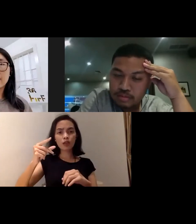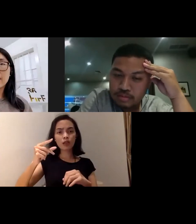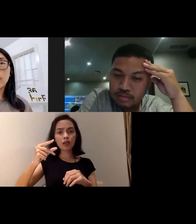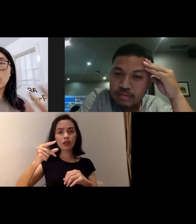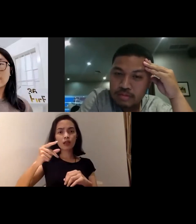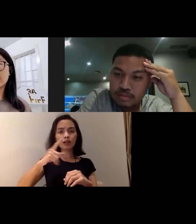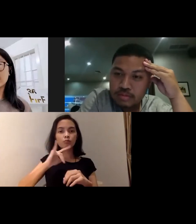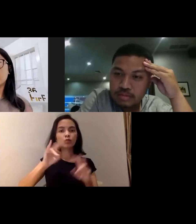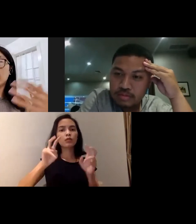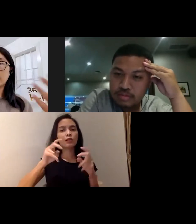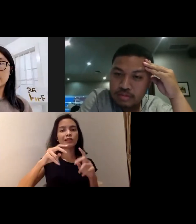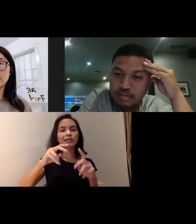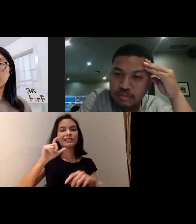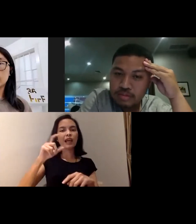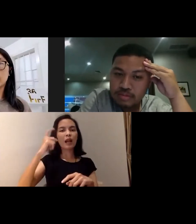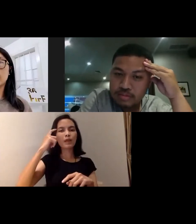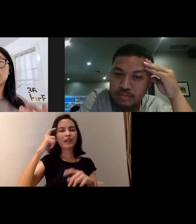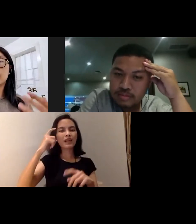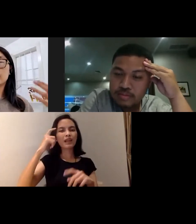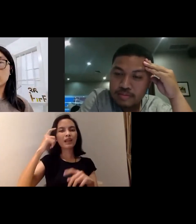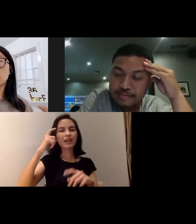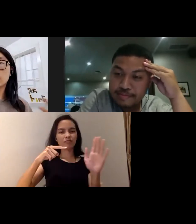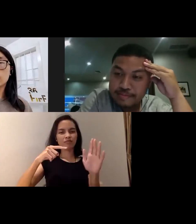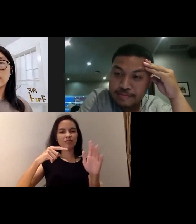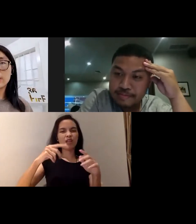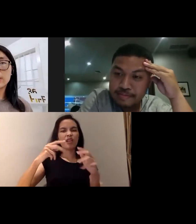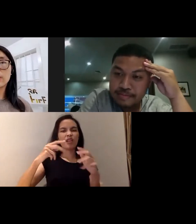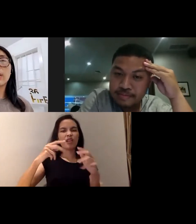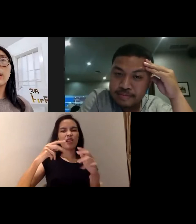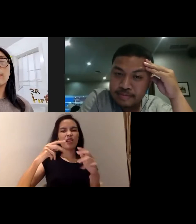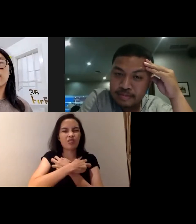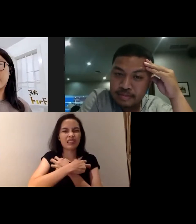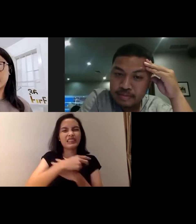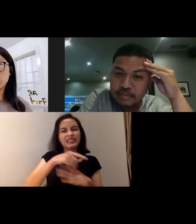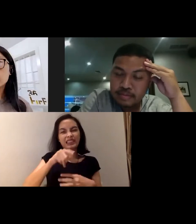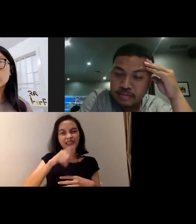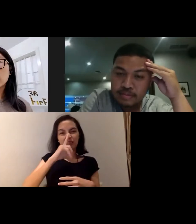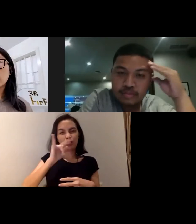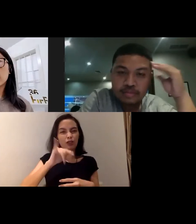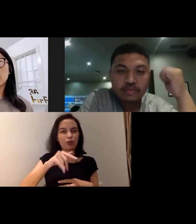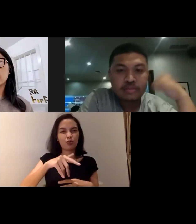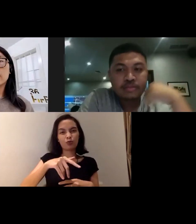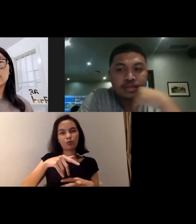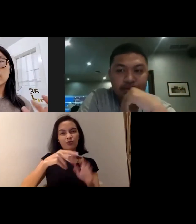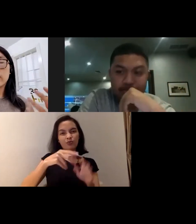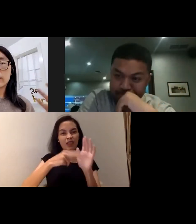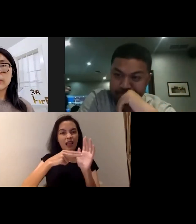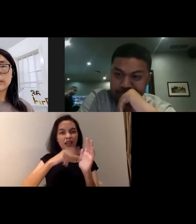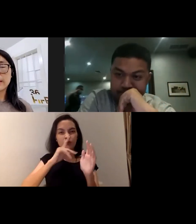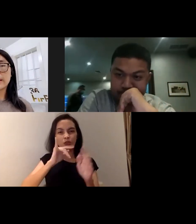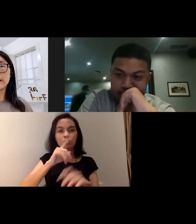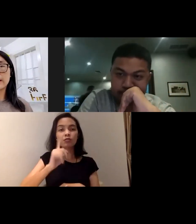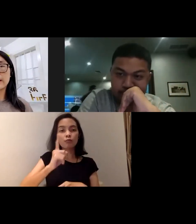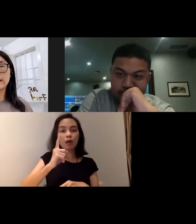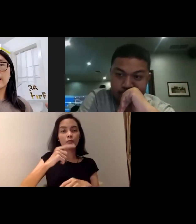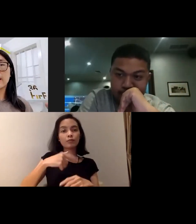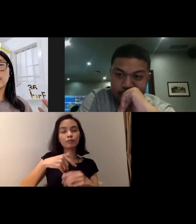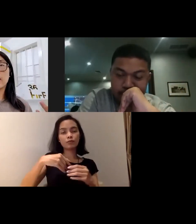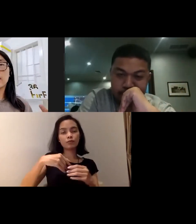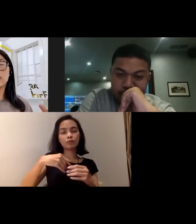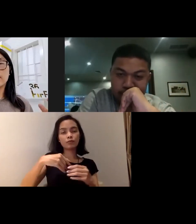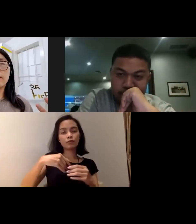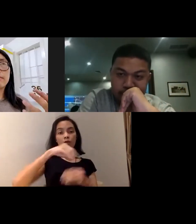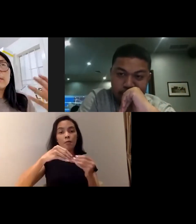toxic, poisoned by the, you know, so-called traditional values, because we are representing